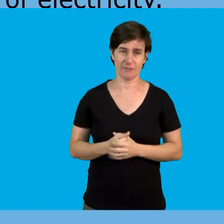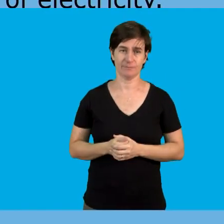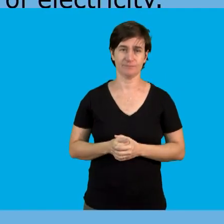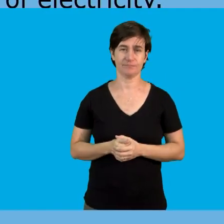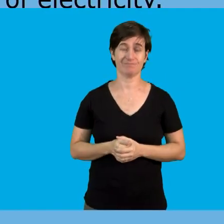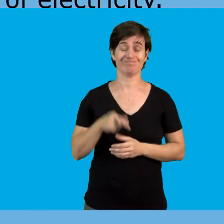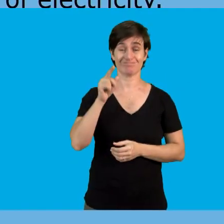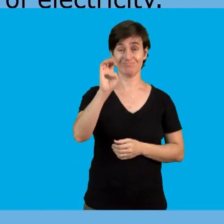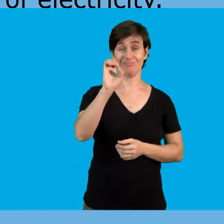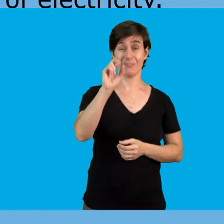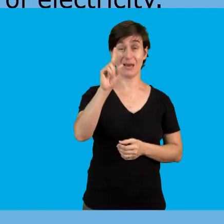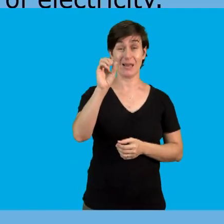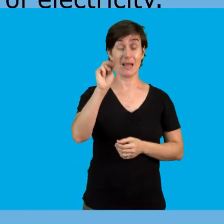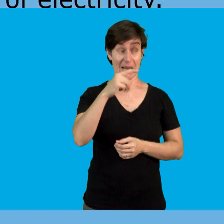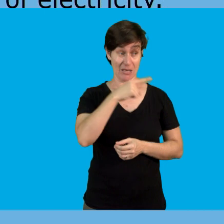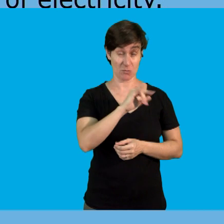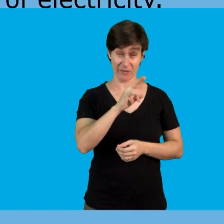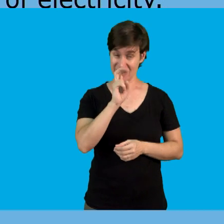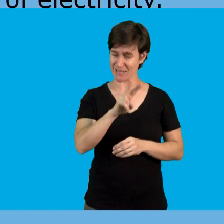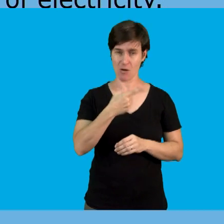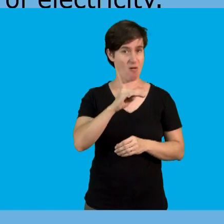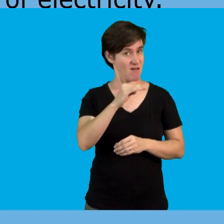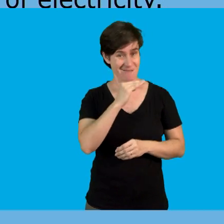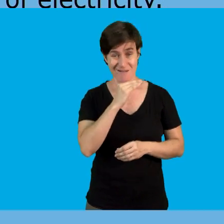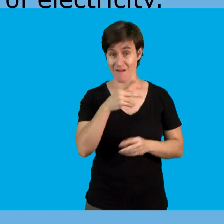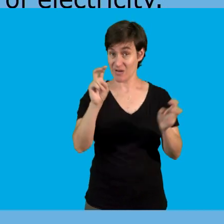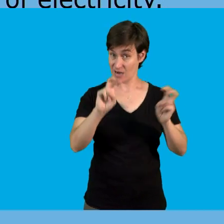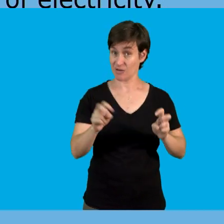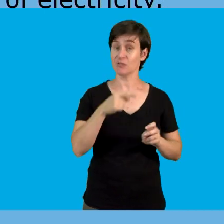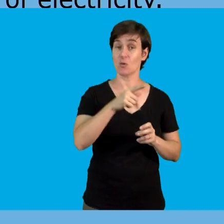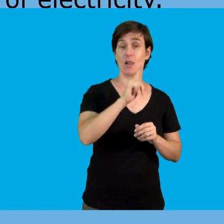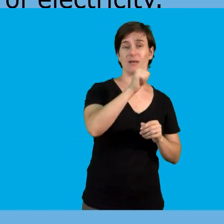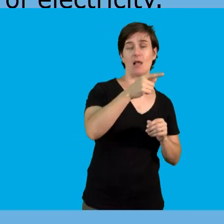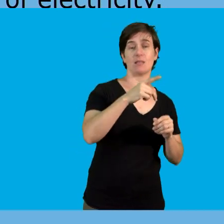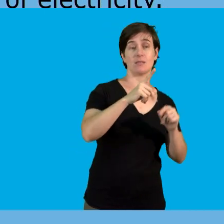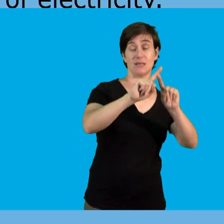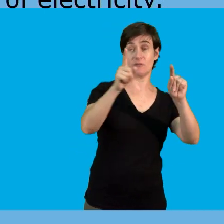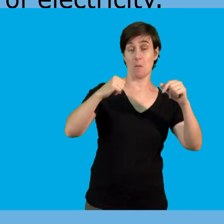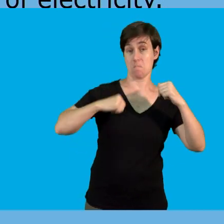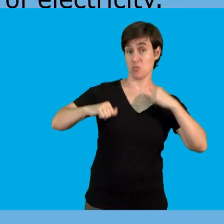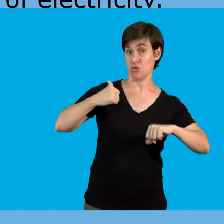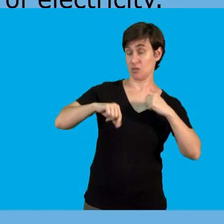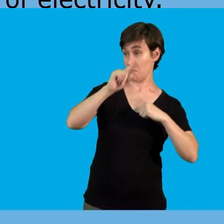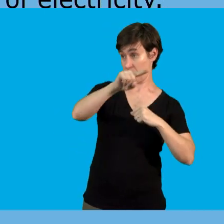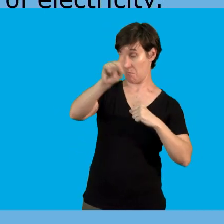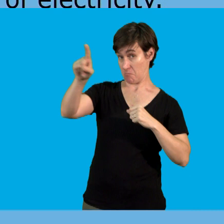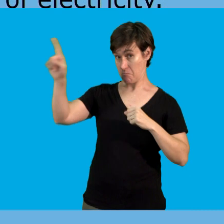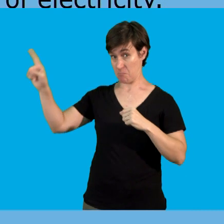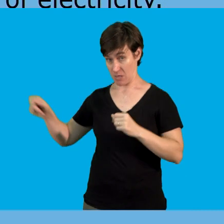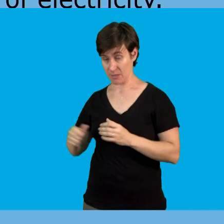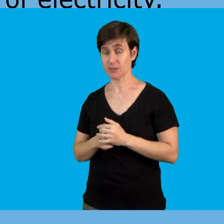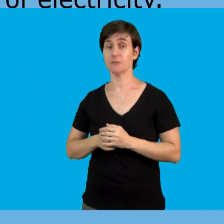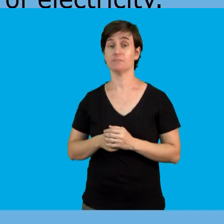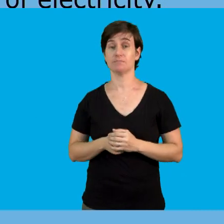required, Eskom's National Control Center instructs its stakeholders, that is now the municipalities and customers that it